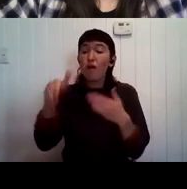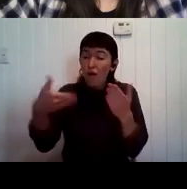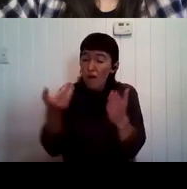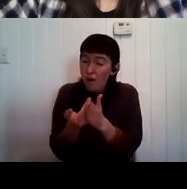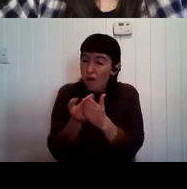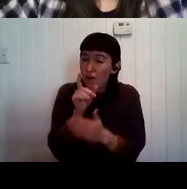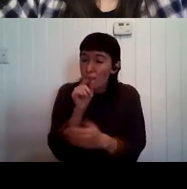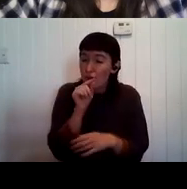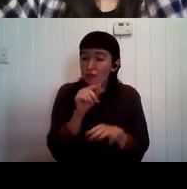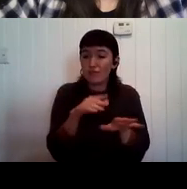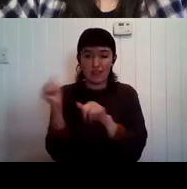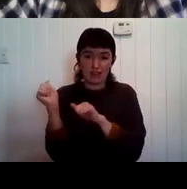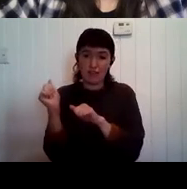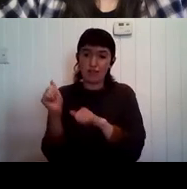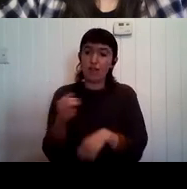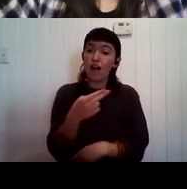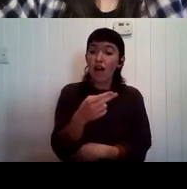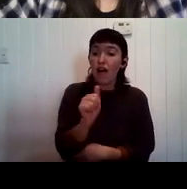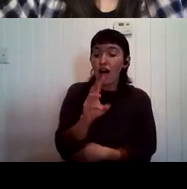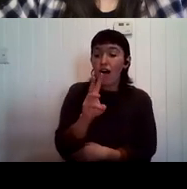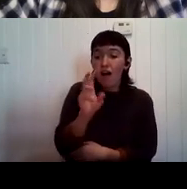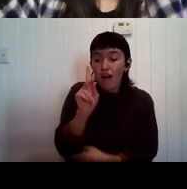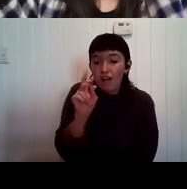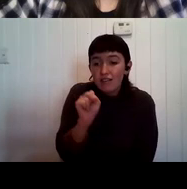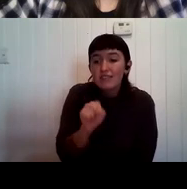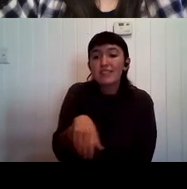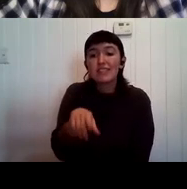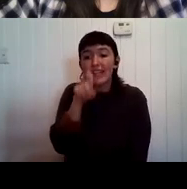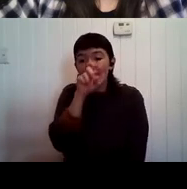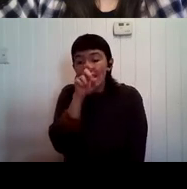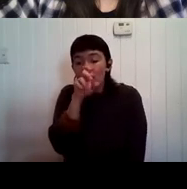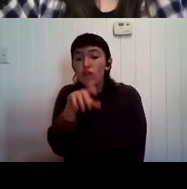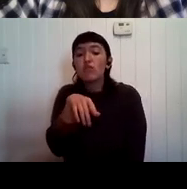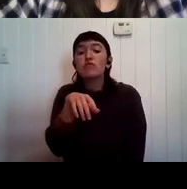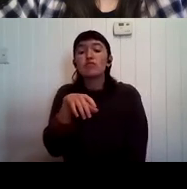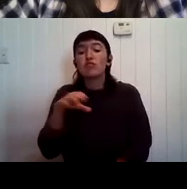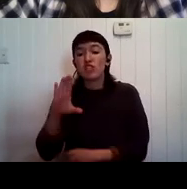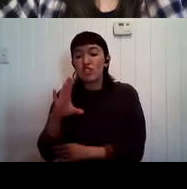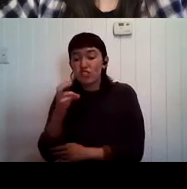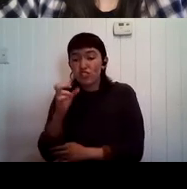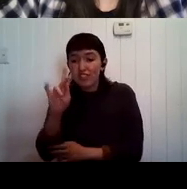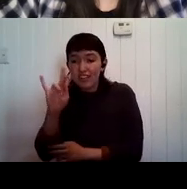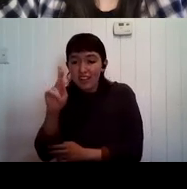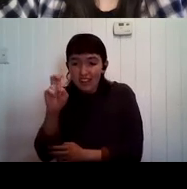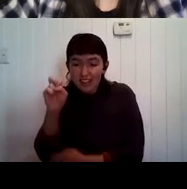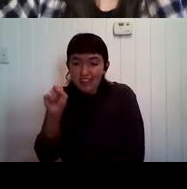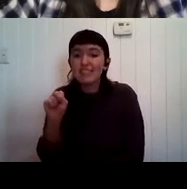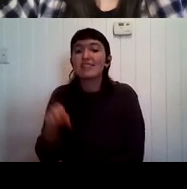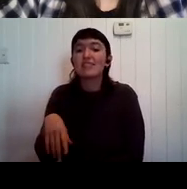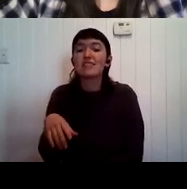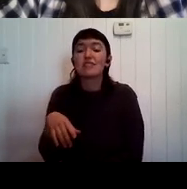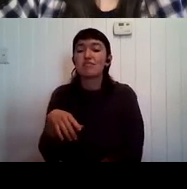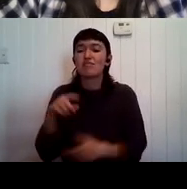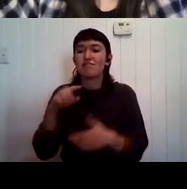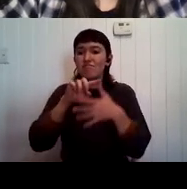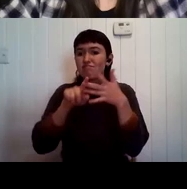leave. The hawks, the eagles, the little chickadees, the little pigeons, all of them disappear